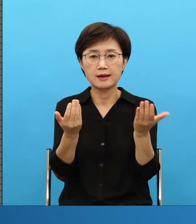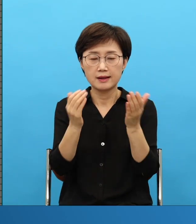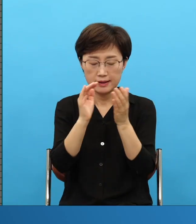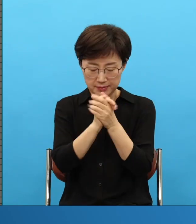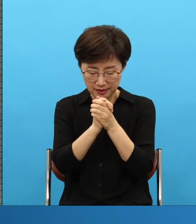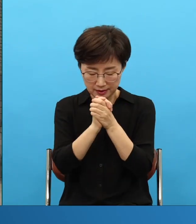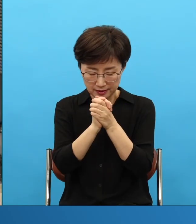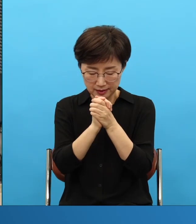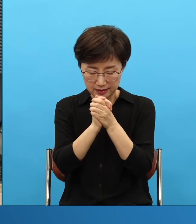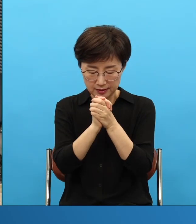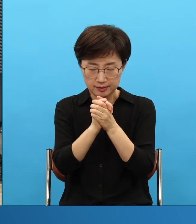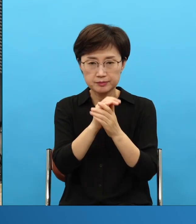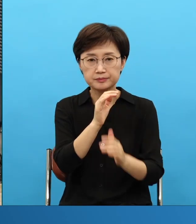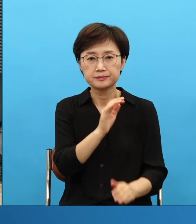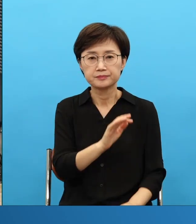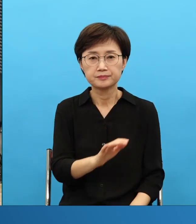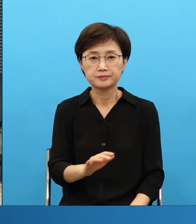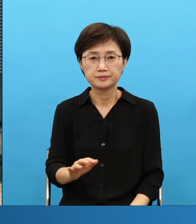truth. Amen.